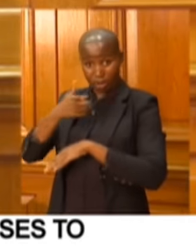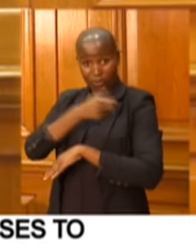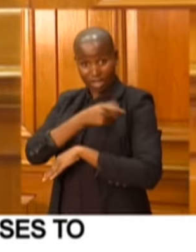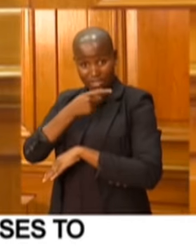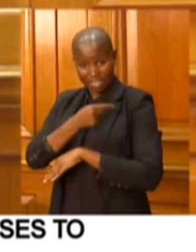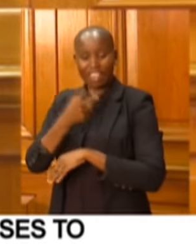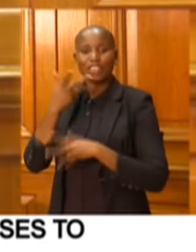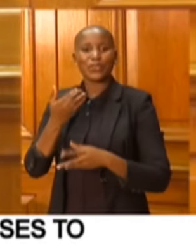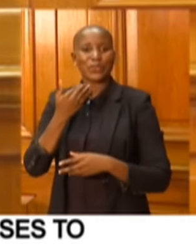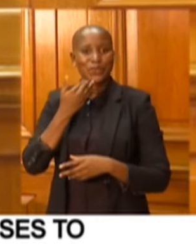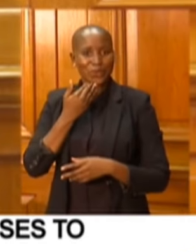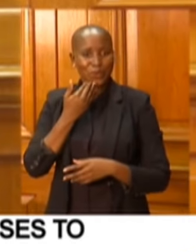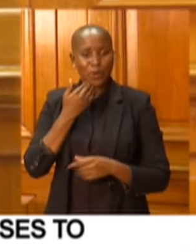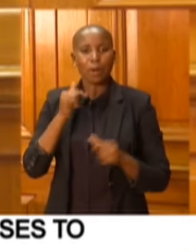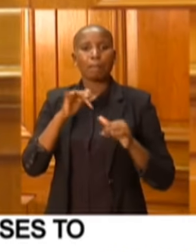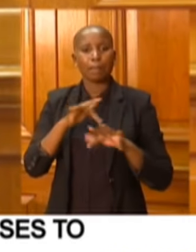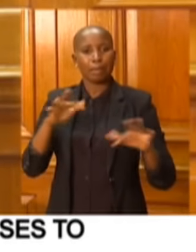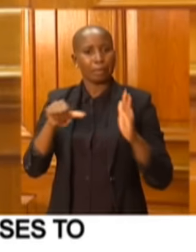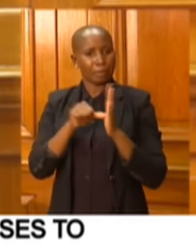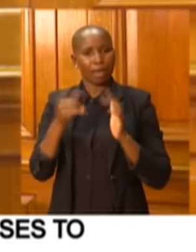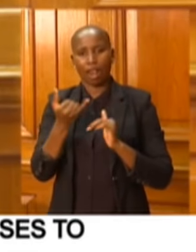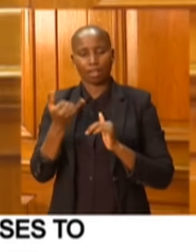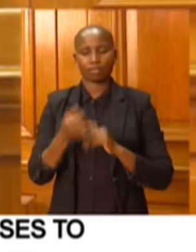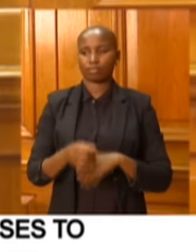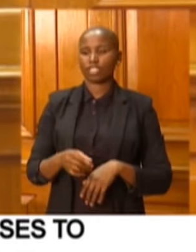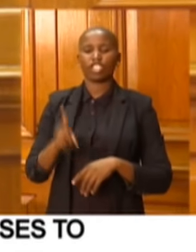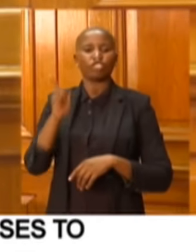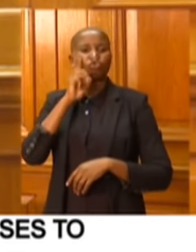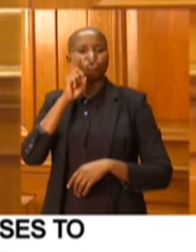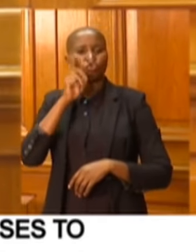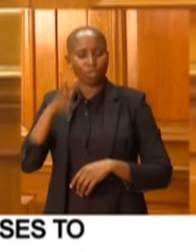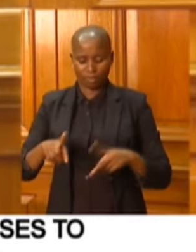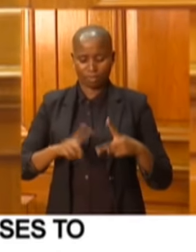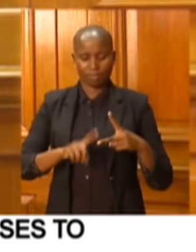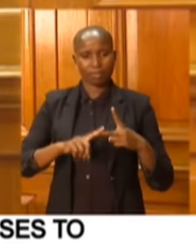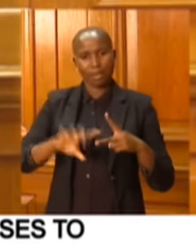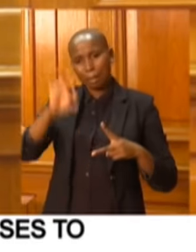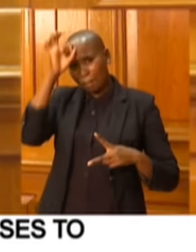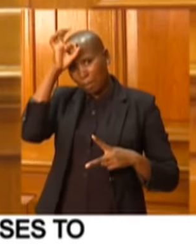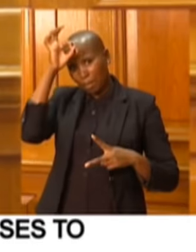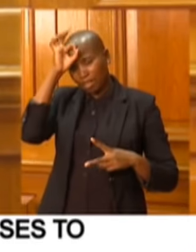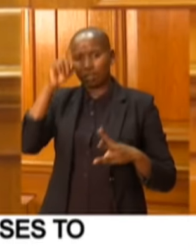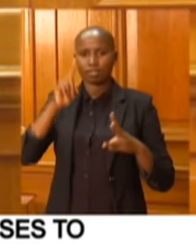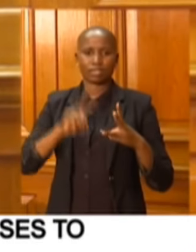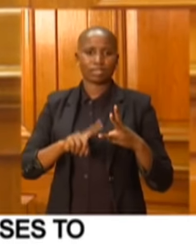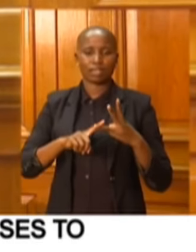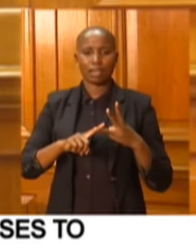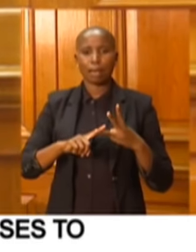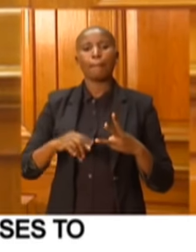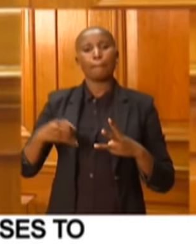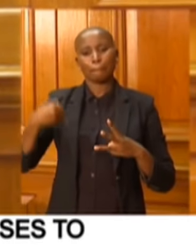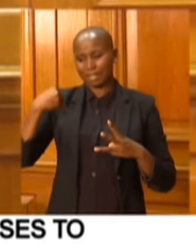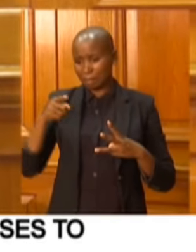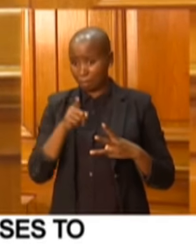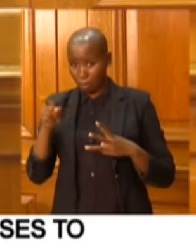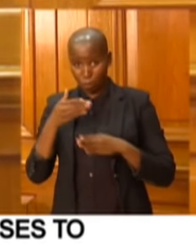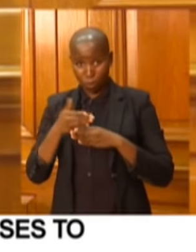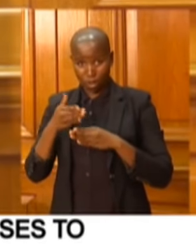essential workers such as teachers, the police, municipal workers, and other frontline